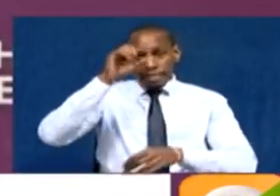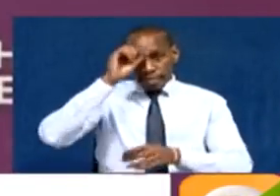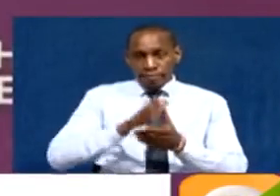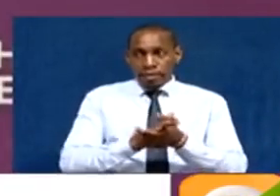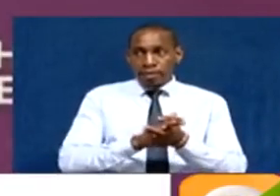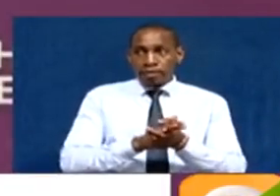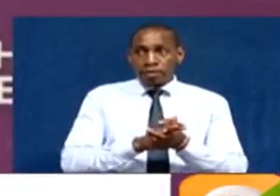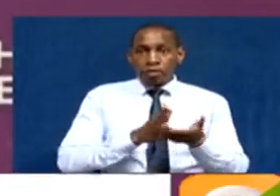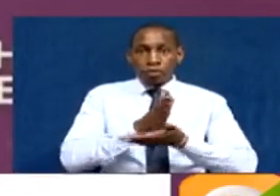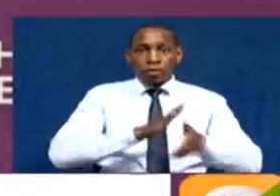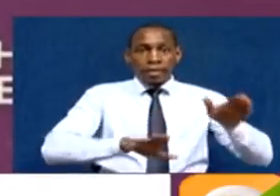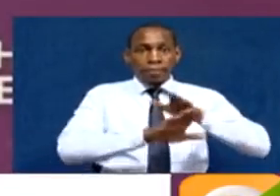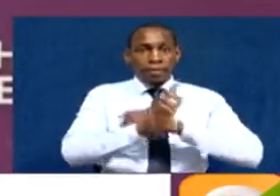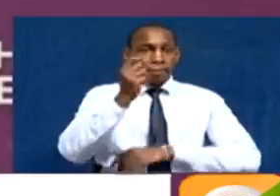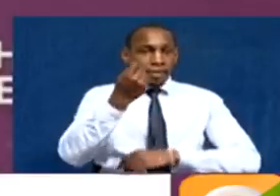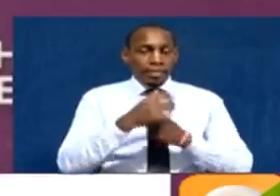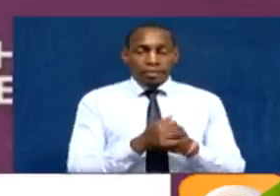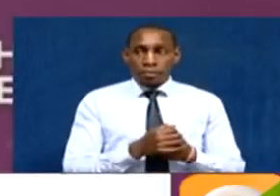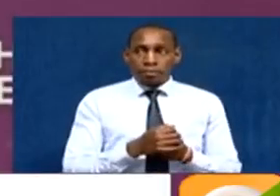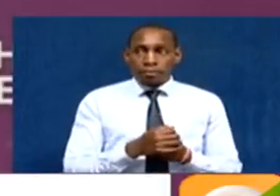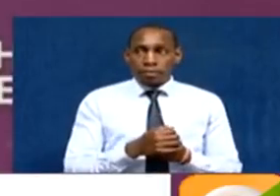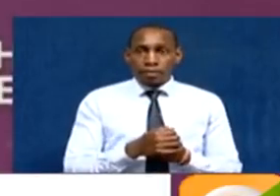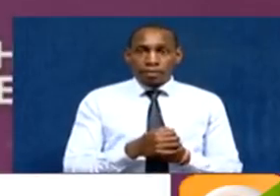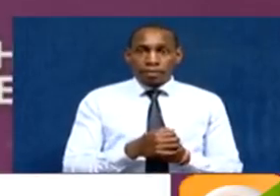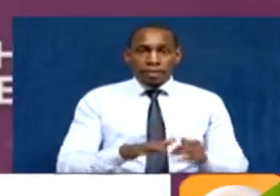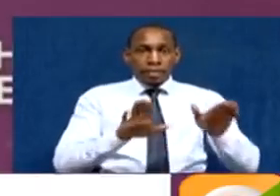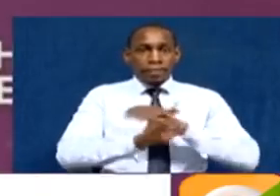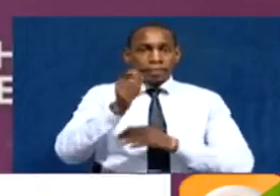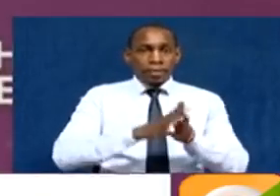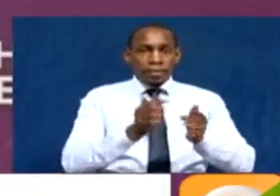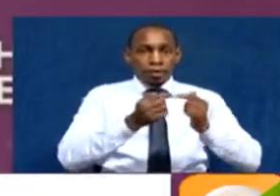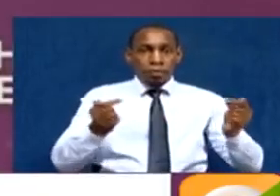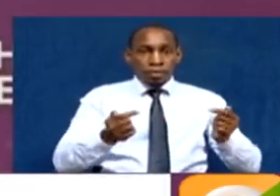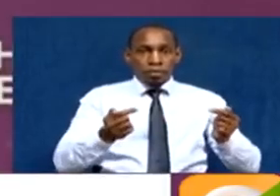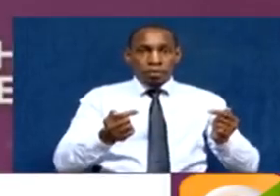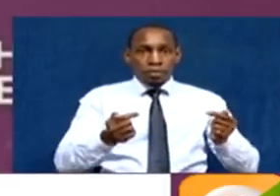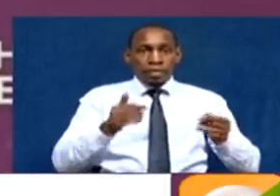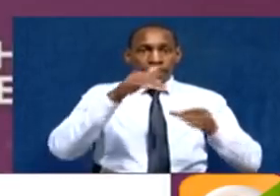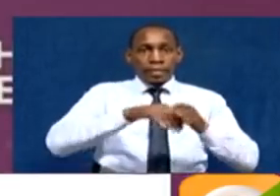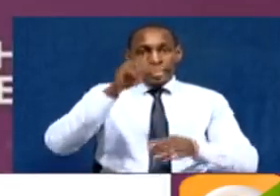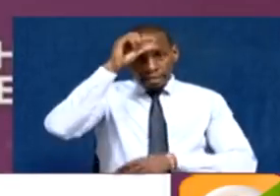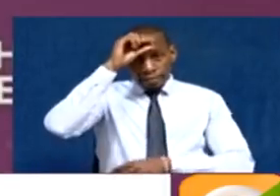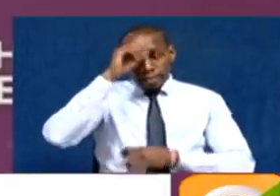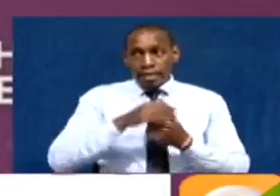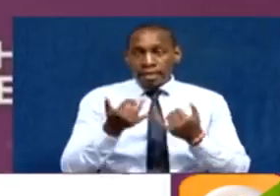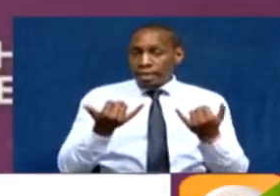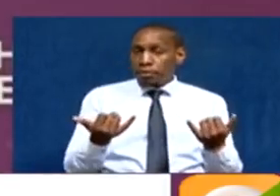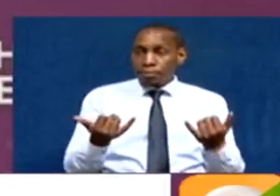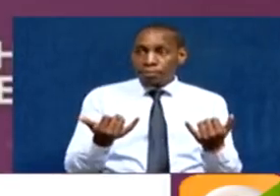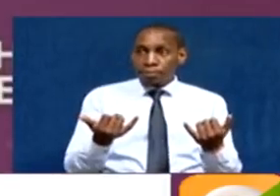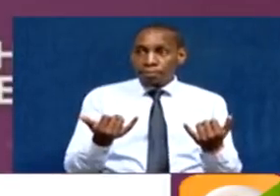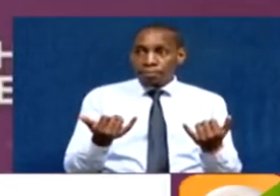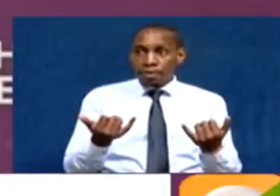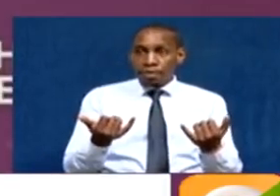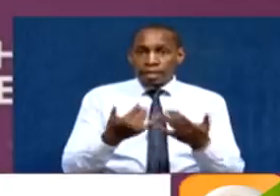by his deputy, who's basically an opposition inside the government. And therefore, you know,